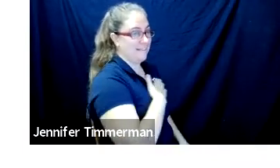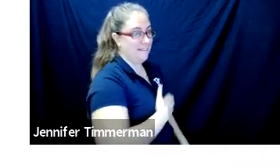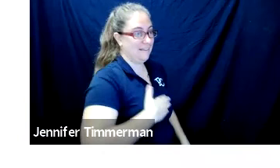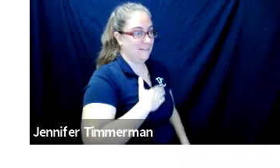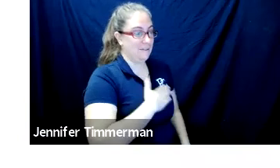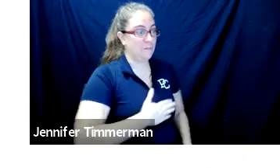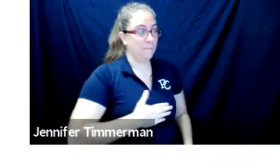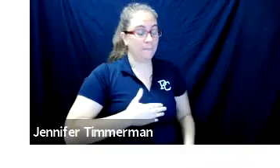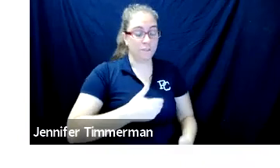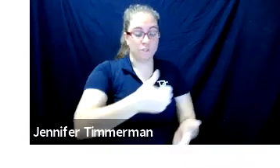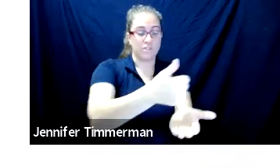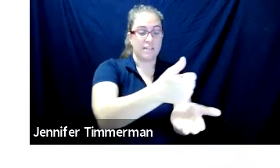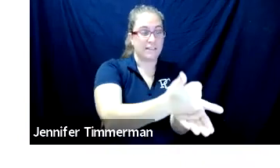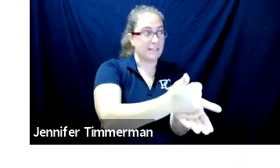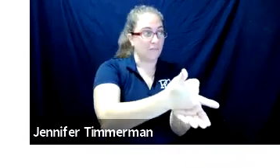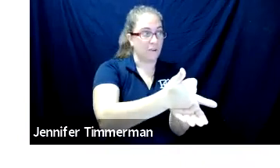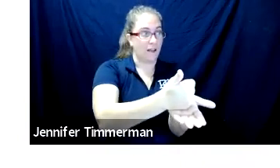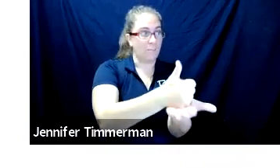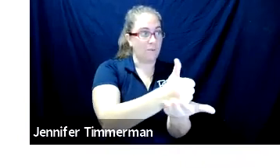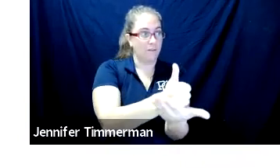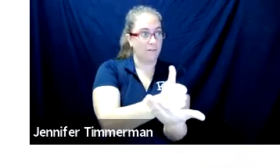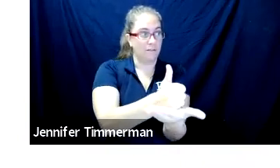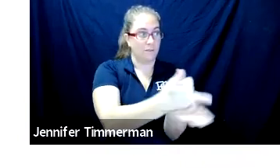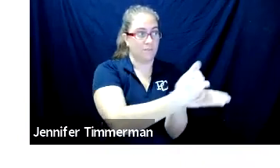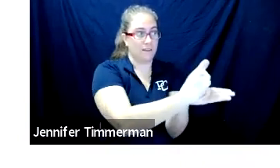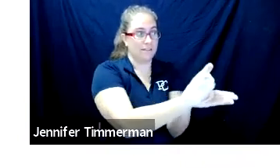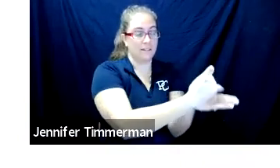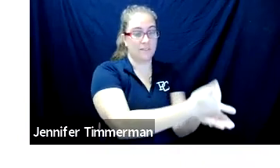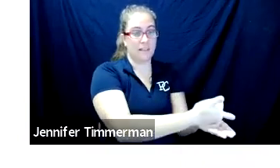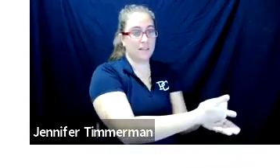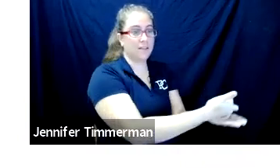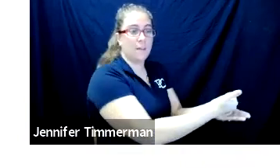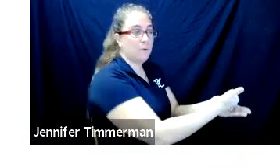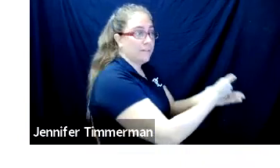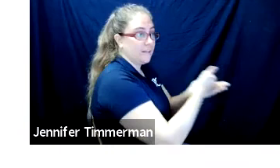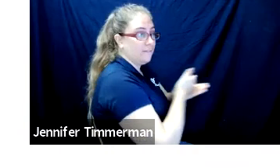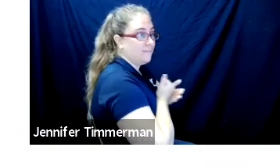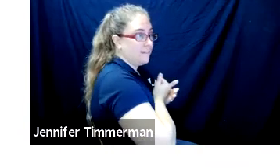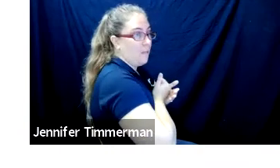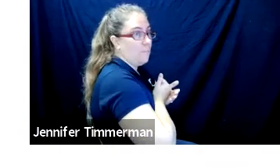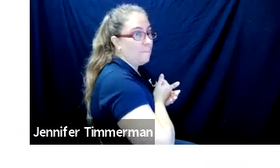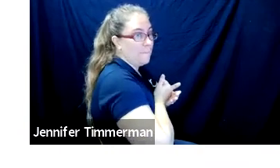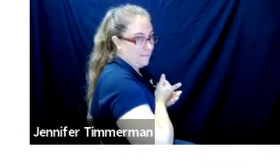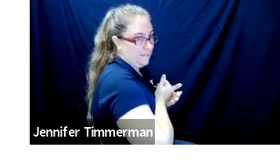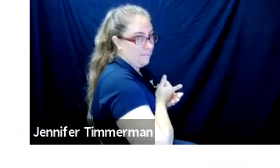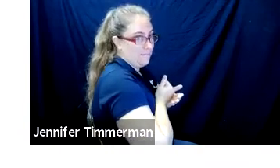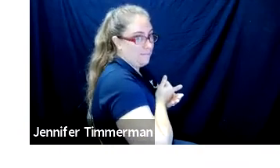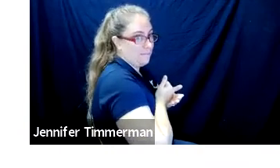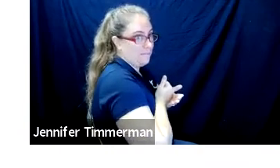please. So just take that sign for help, like we've got it sitting on the hand, and pull it in. Help